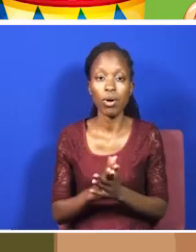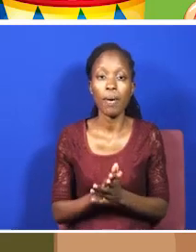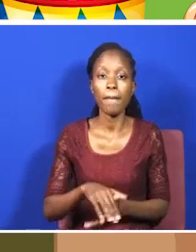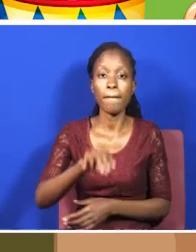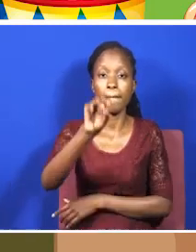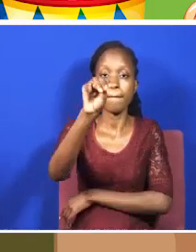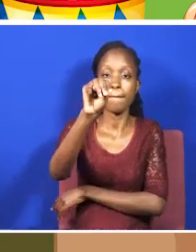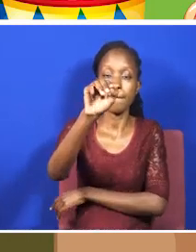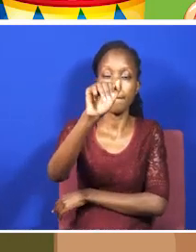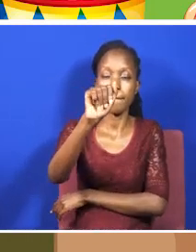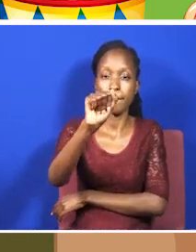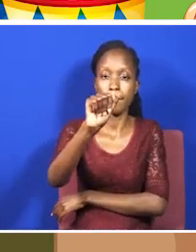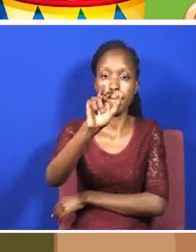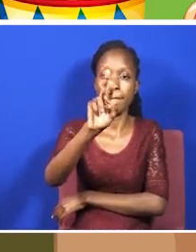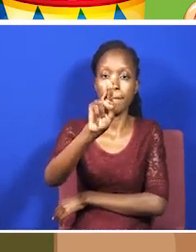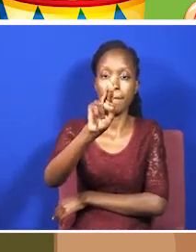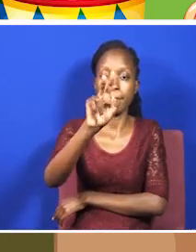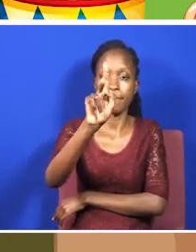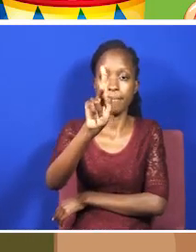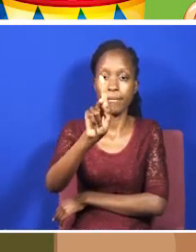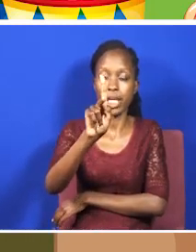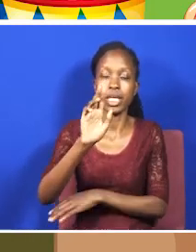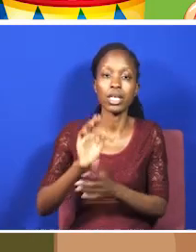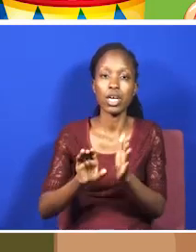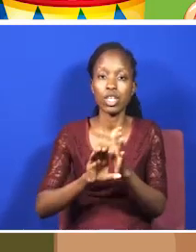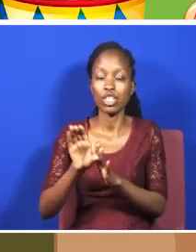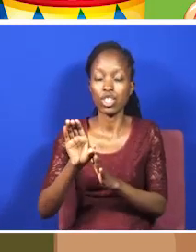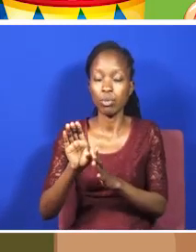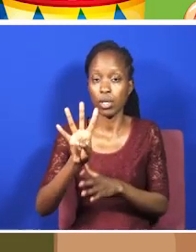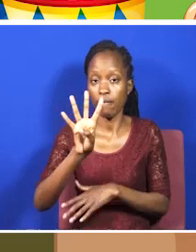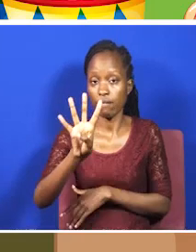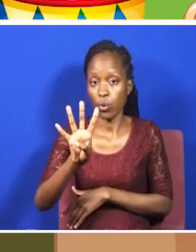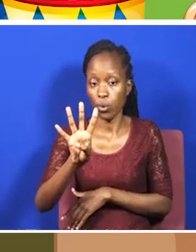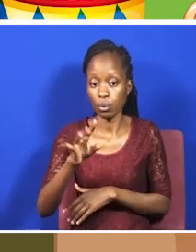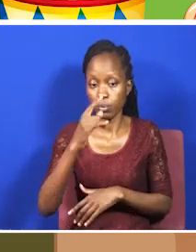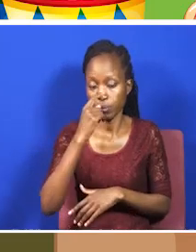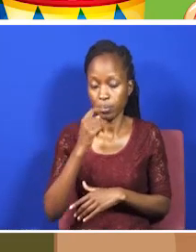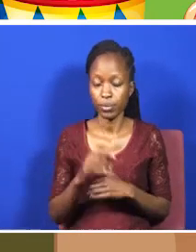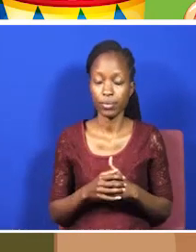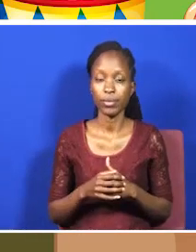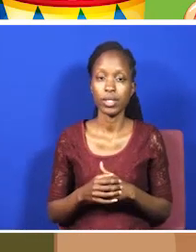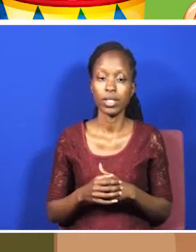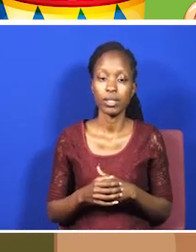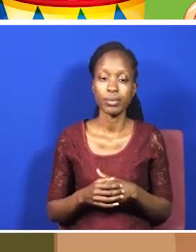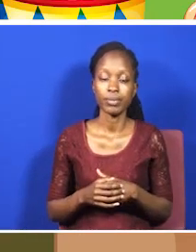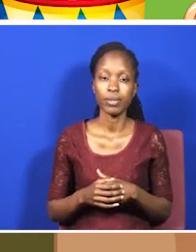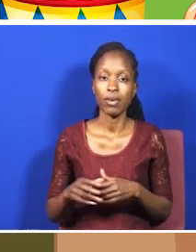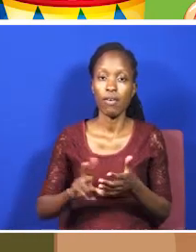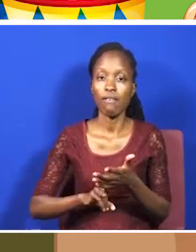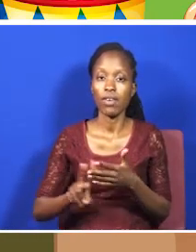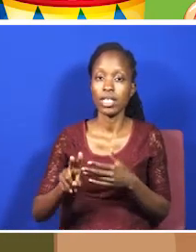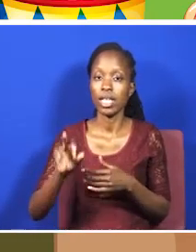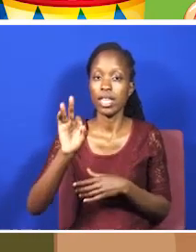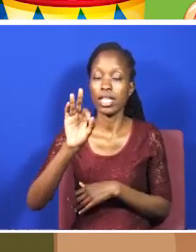were. Our Bible story comes from the book of Mark. Everyone say Mark. Mark chapter